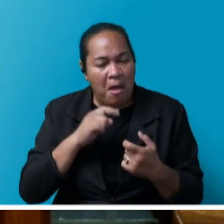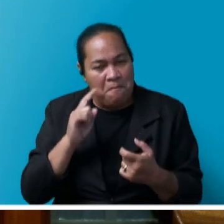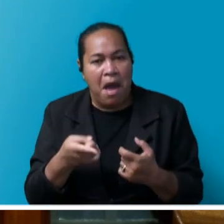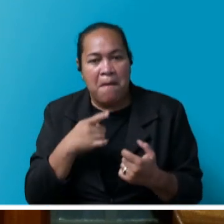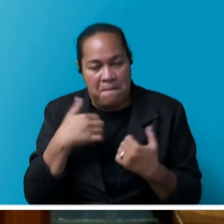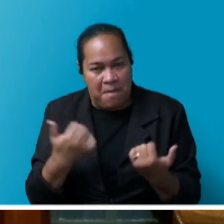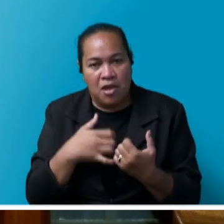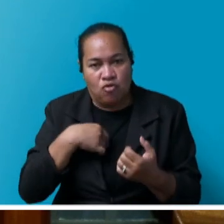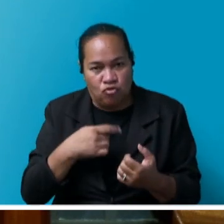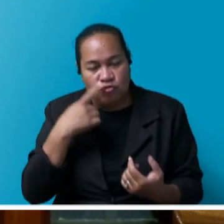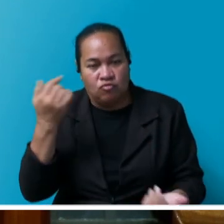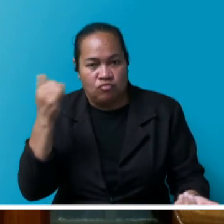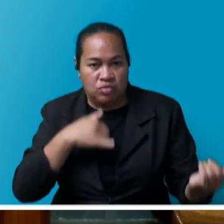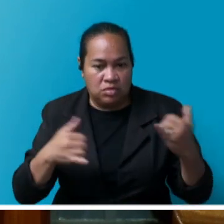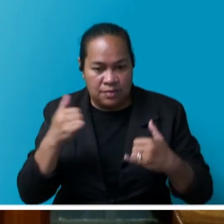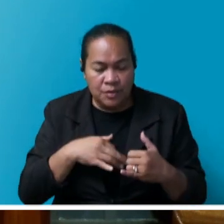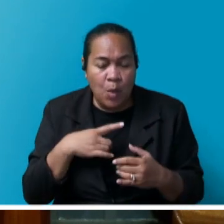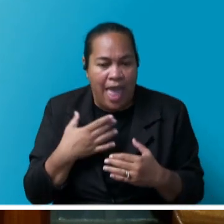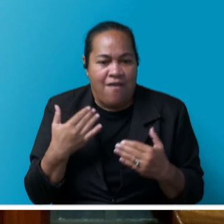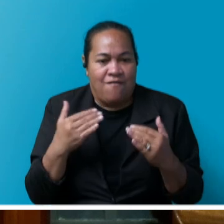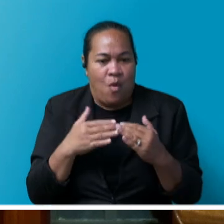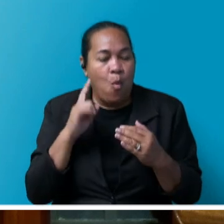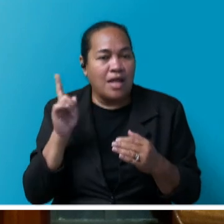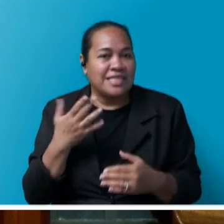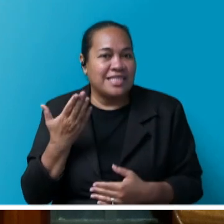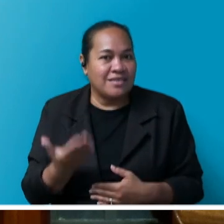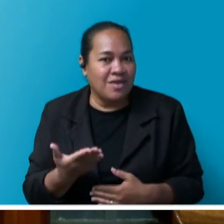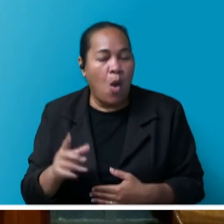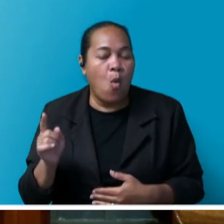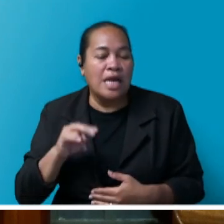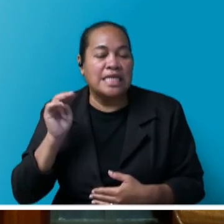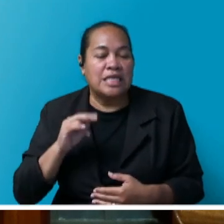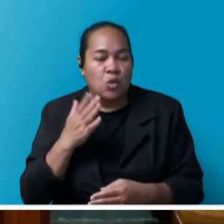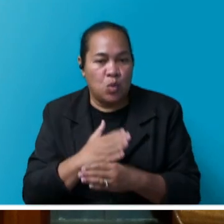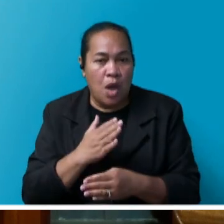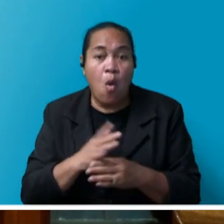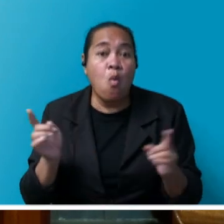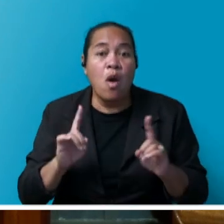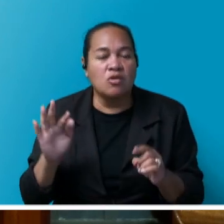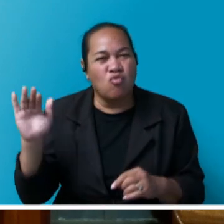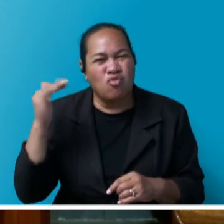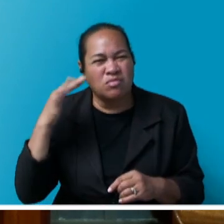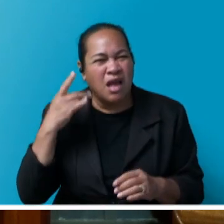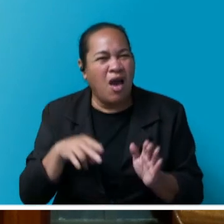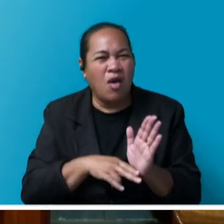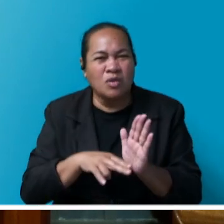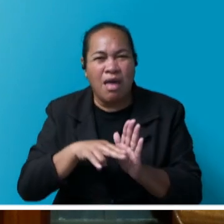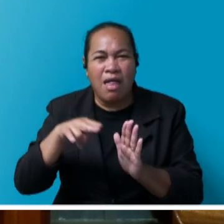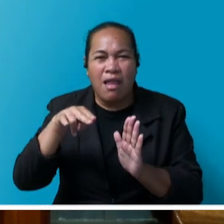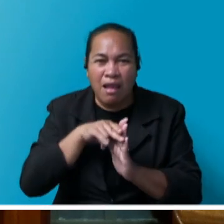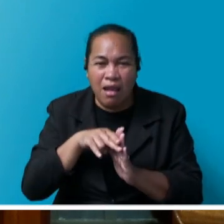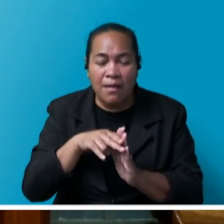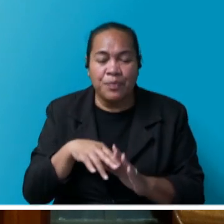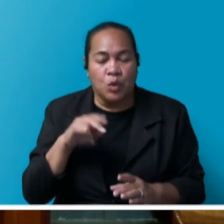sir, we have a fair idea of what the demand is. What we need to work on is the room supply. We recognize the